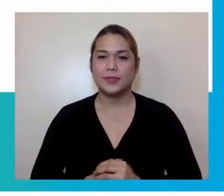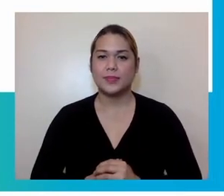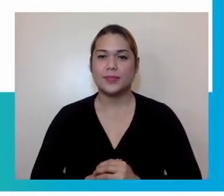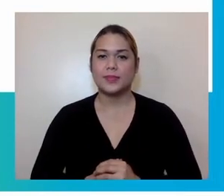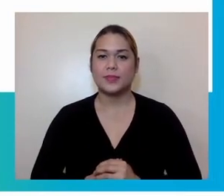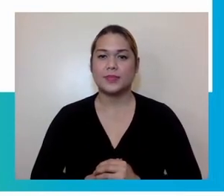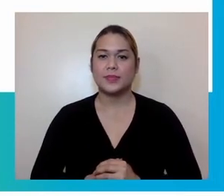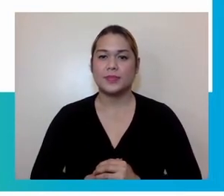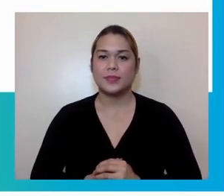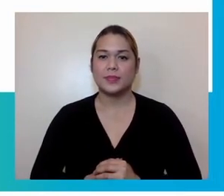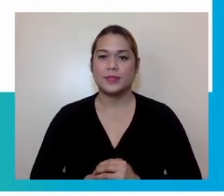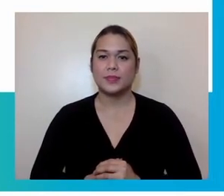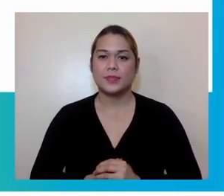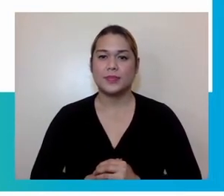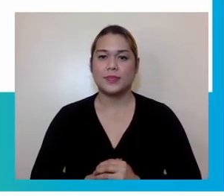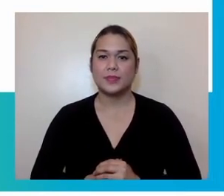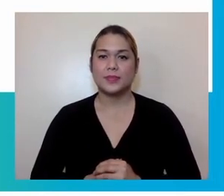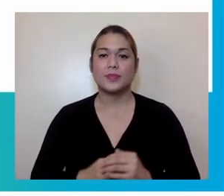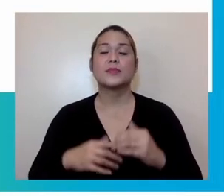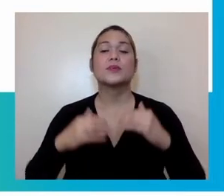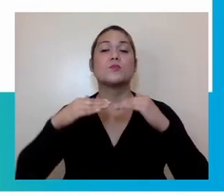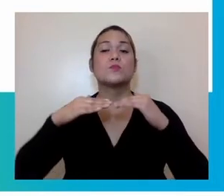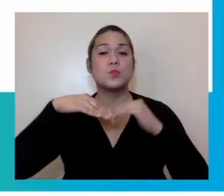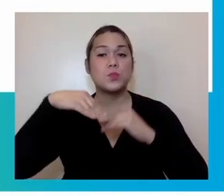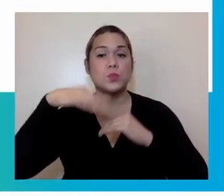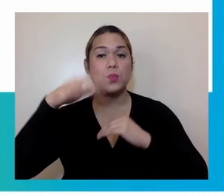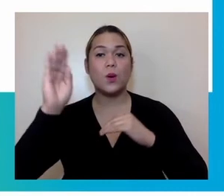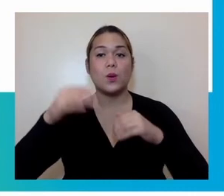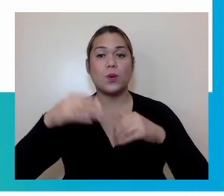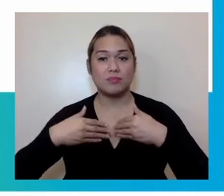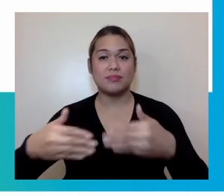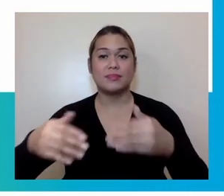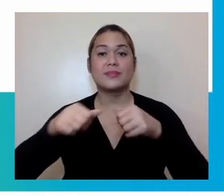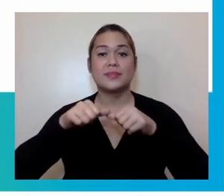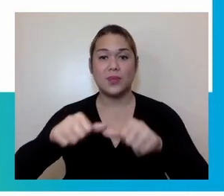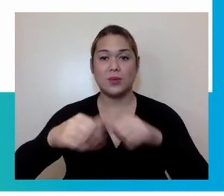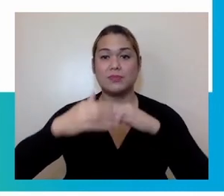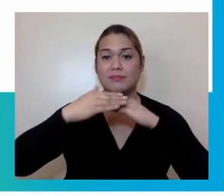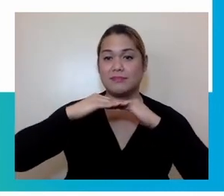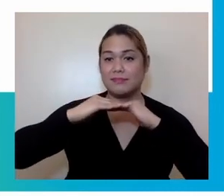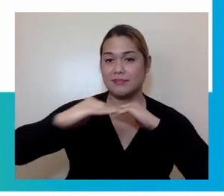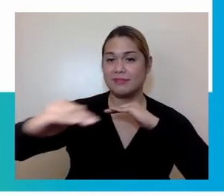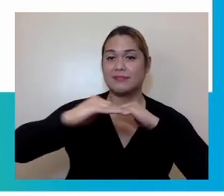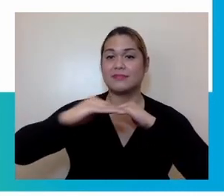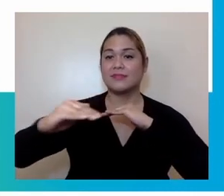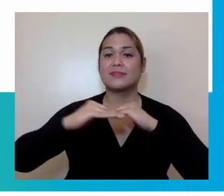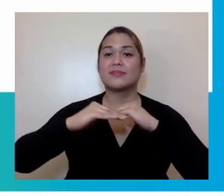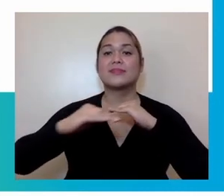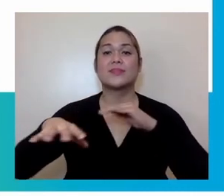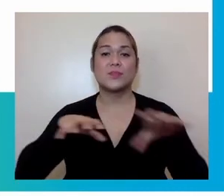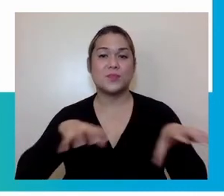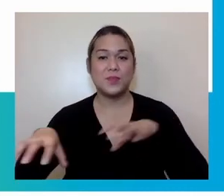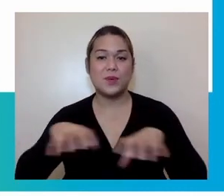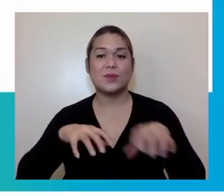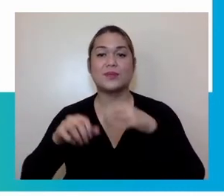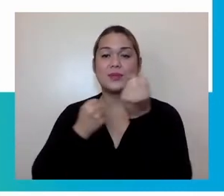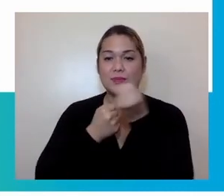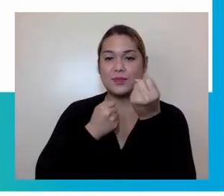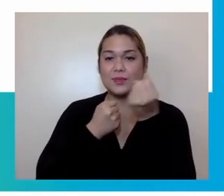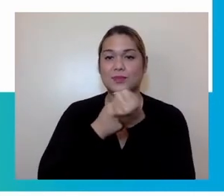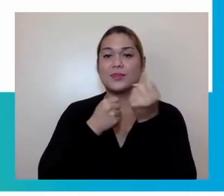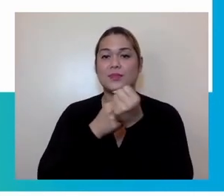is, activities that contribute to climate change mitigation without impacting the transition to a circular